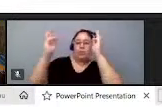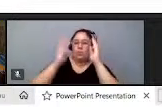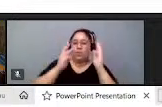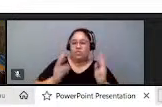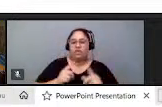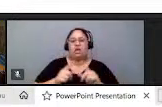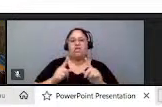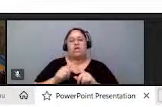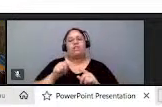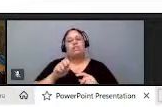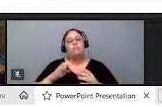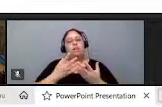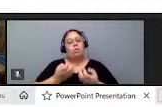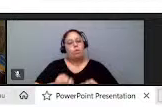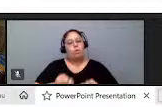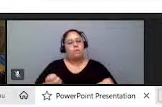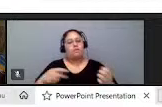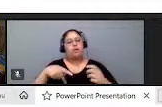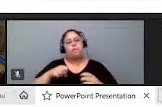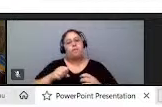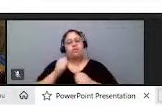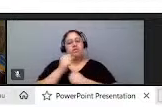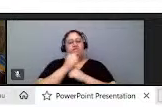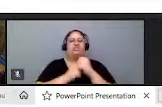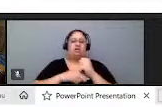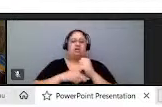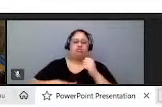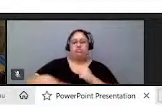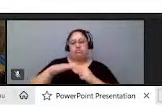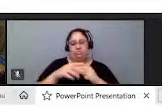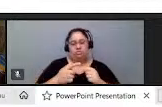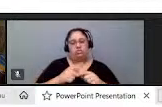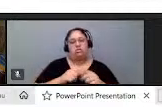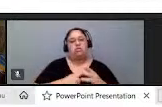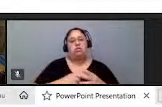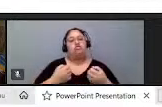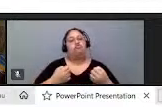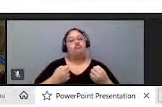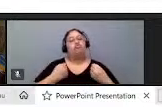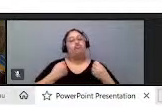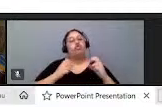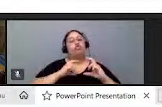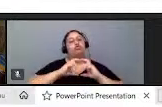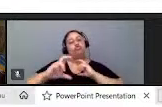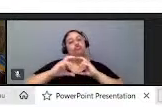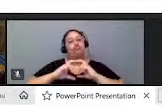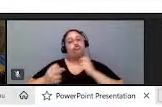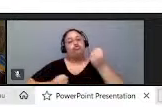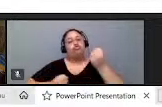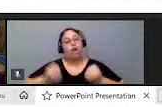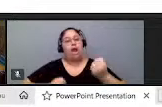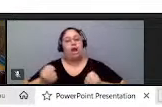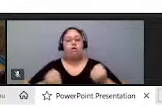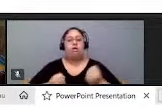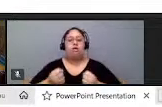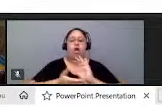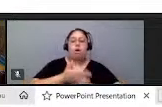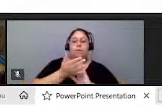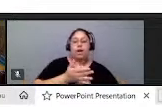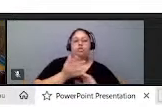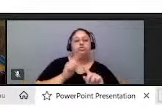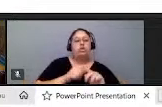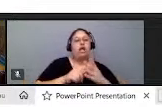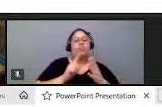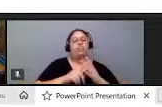Port infrastructure to to a uh some degree the truck operations our optimization of our marine